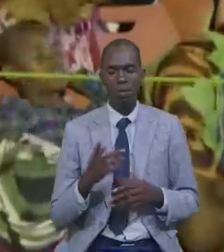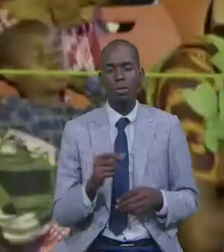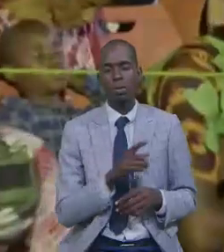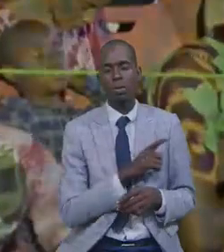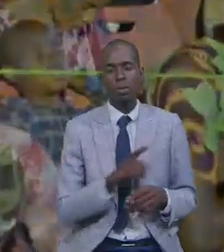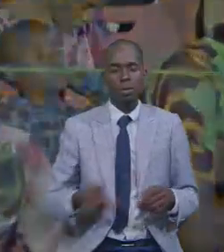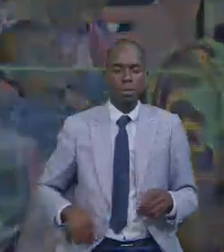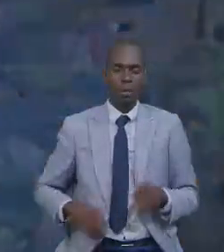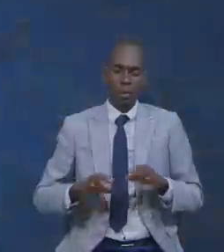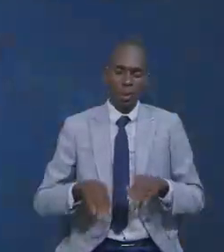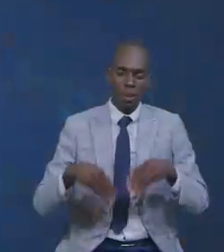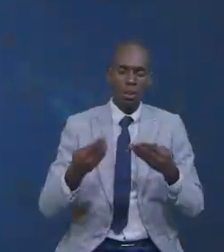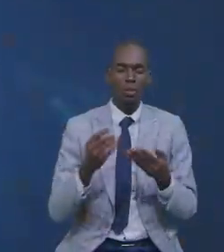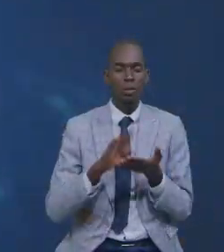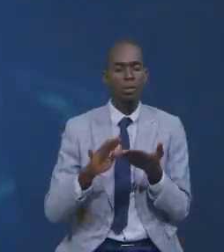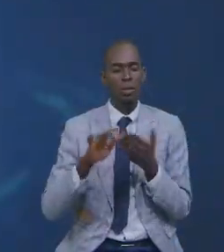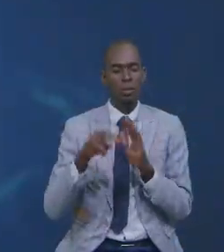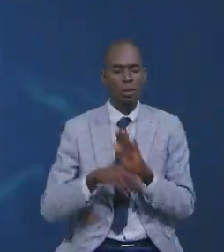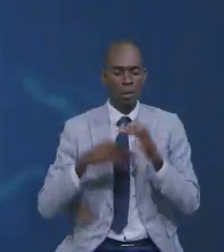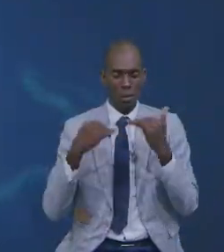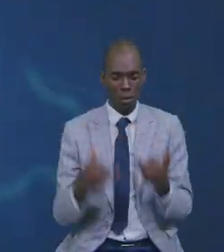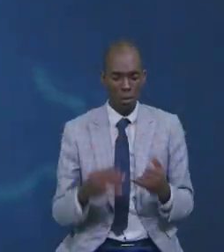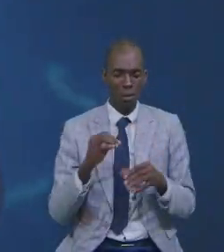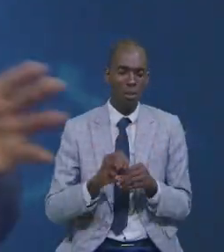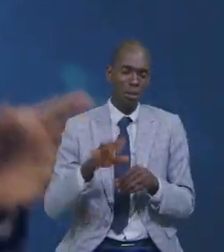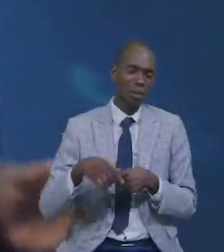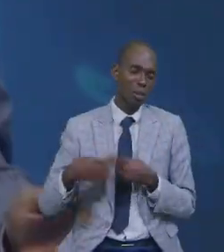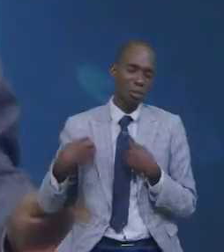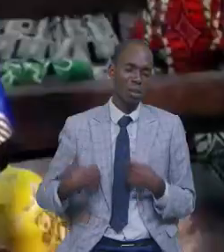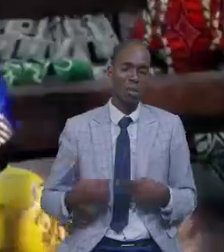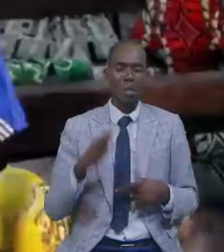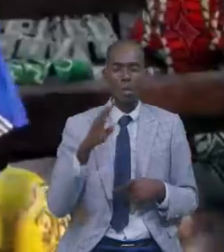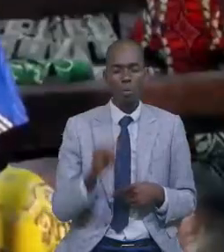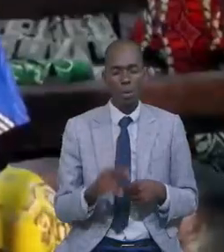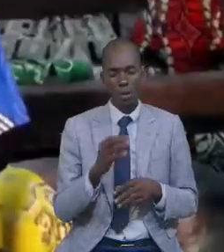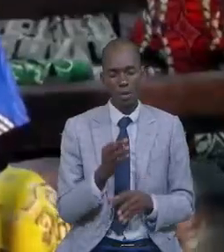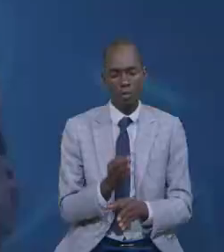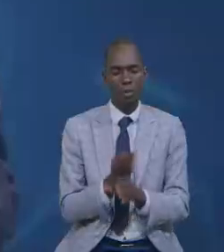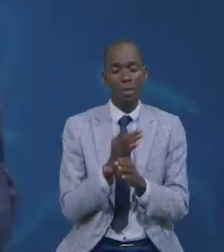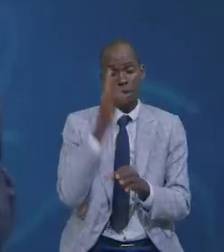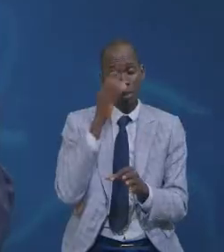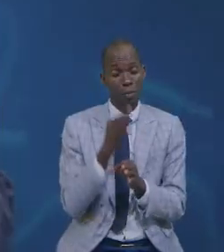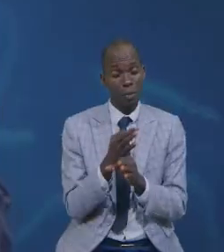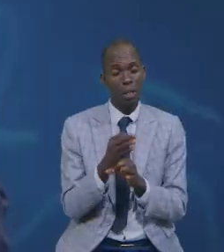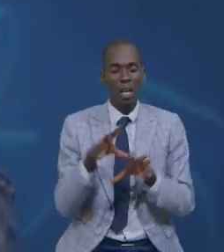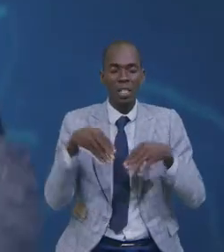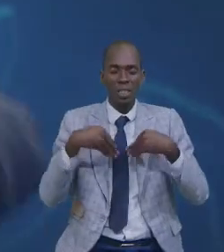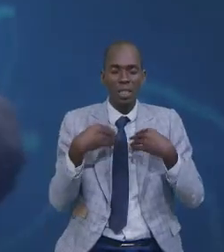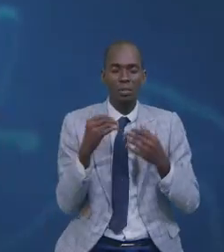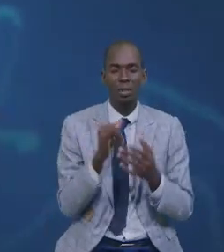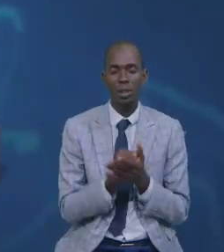the forgiveness now in your heart by your faith. Accept that